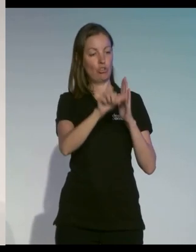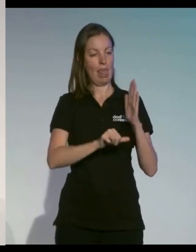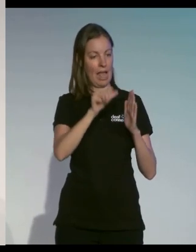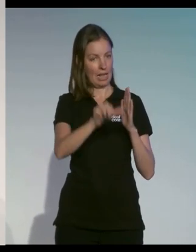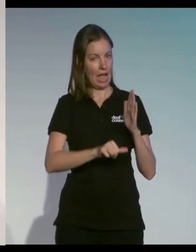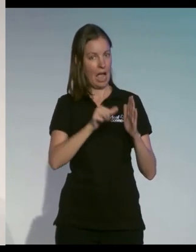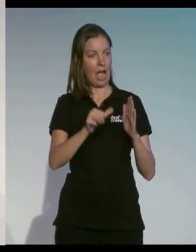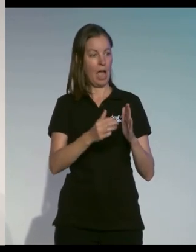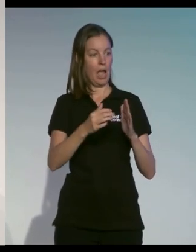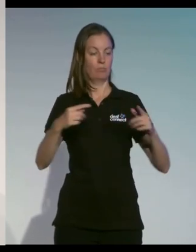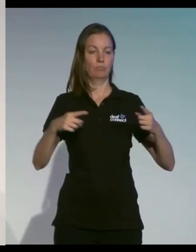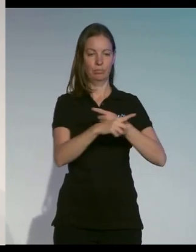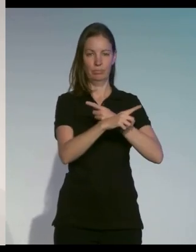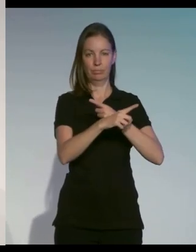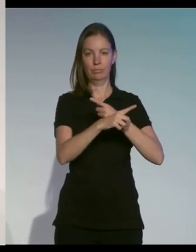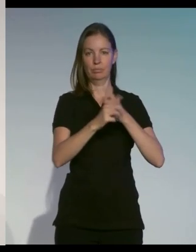human rights law?